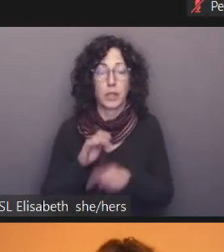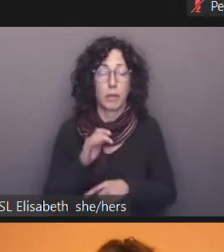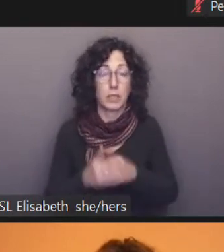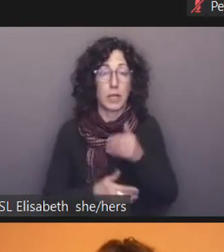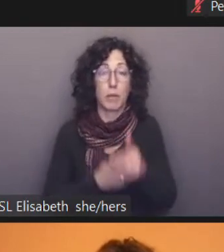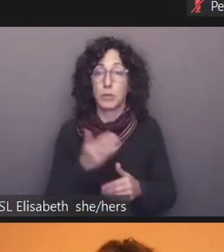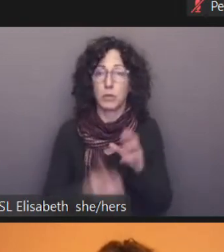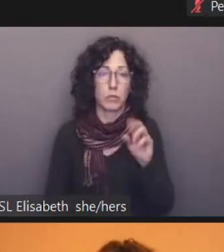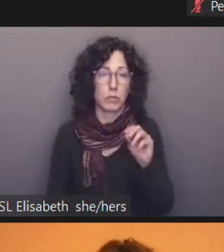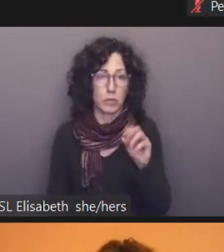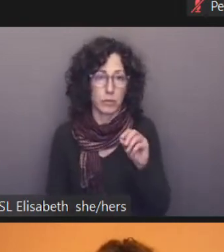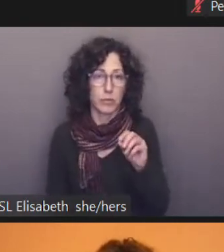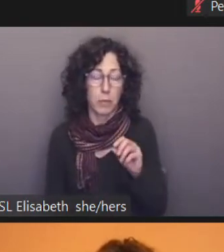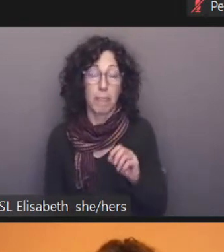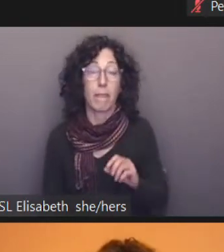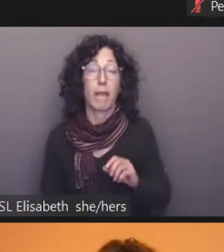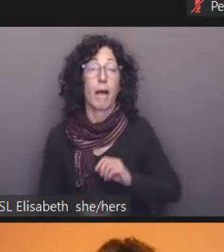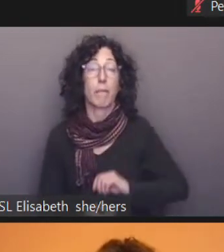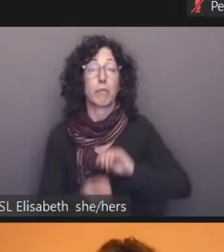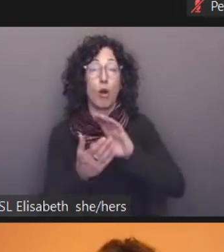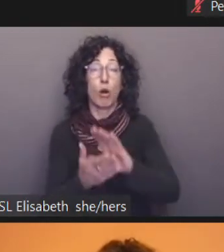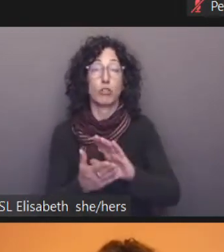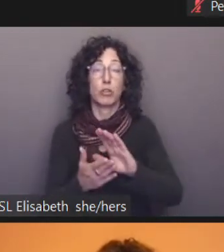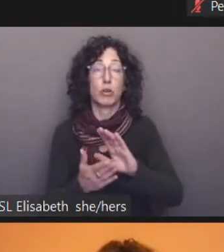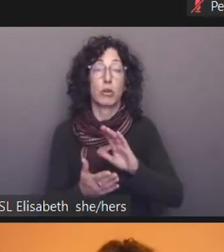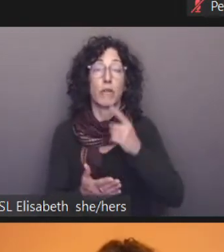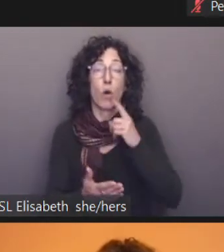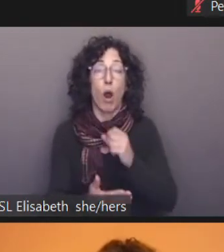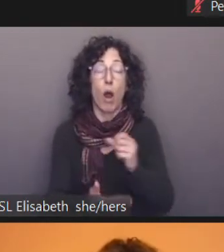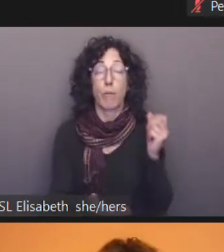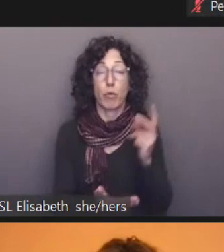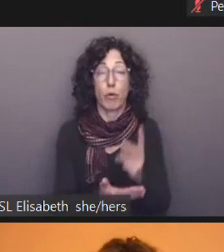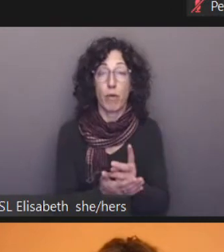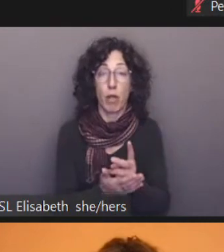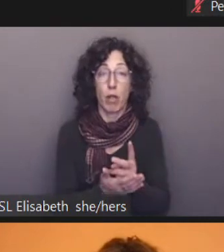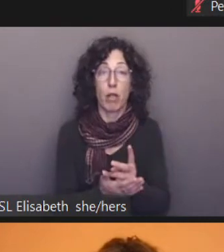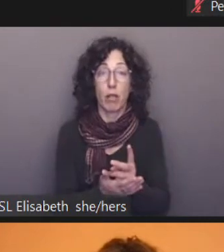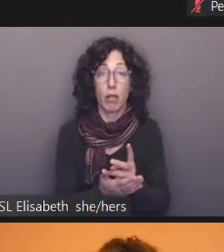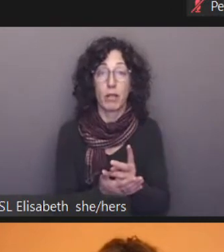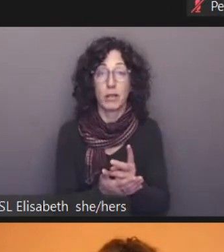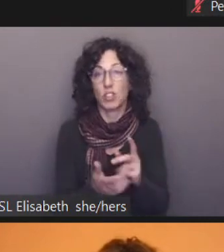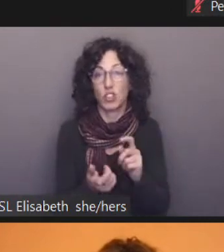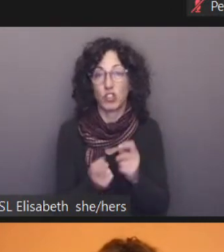approach of how you approve things just happens differently when we needed them to do it quickly.